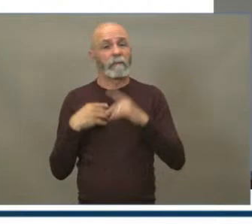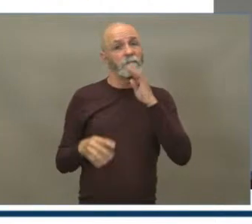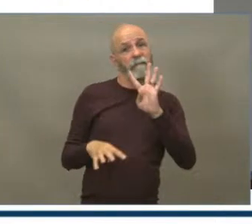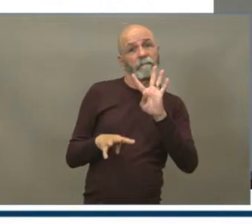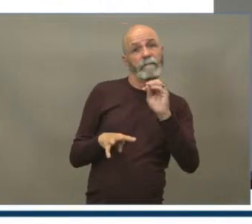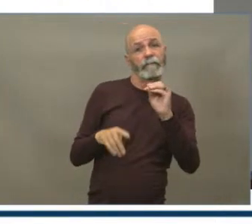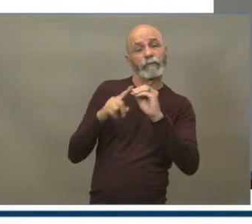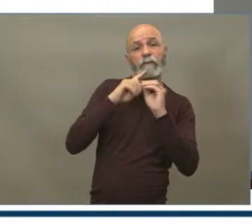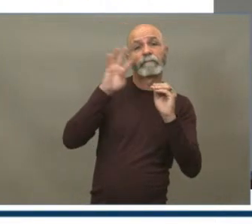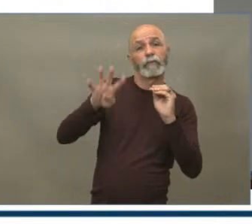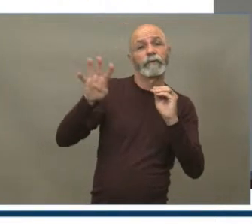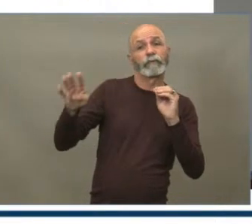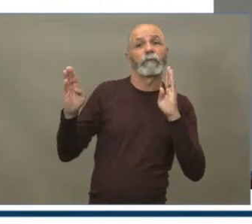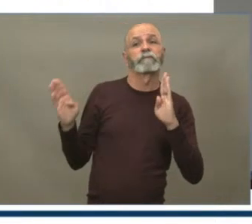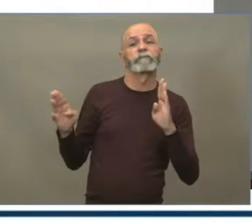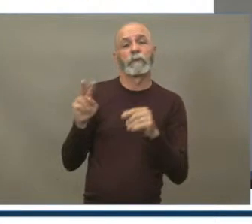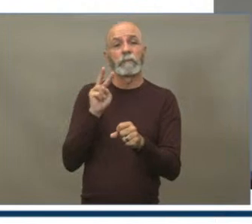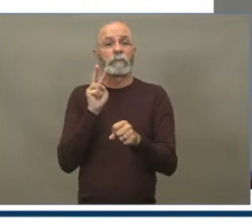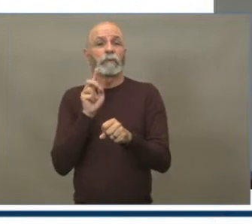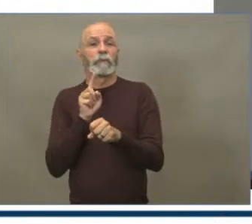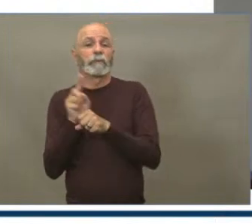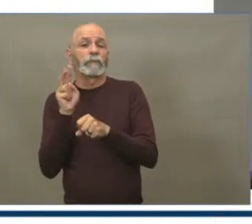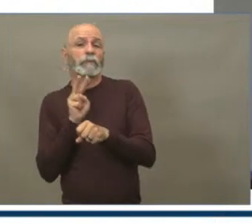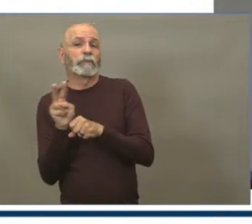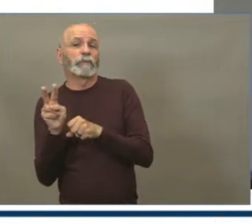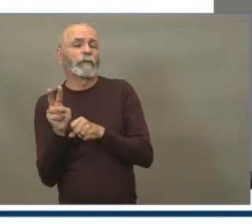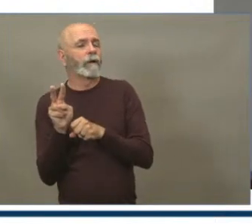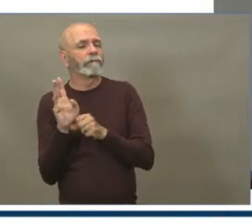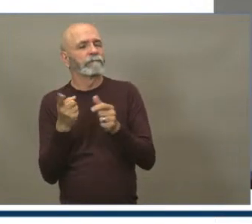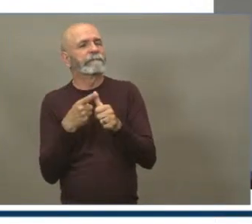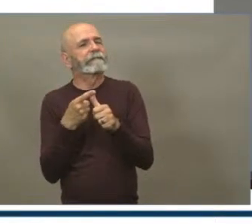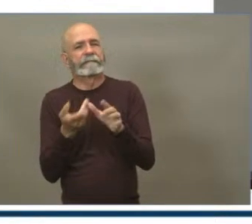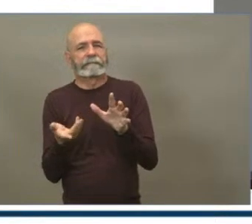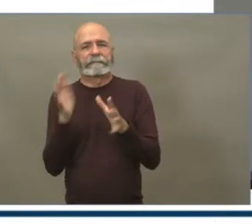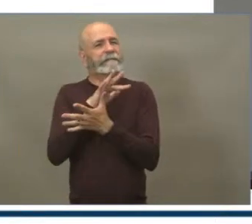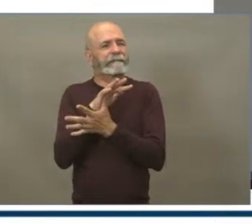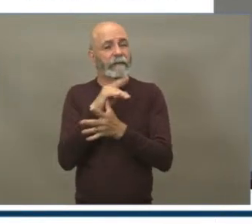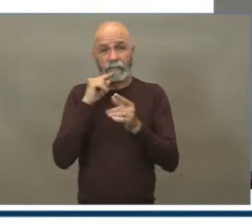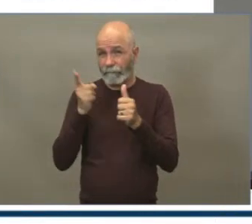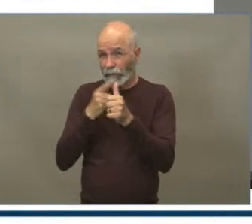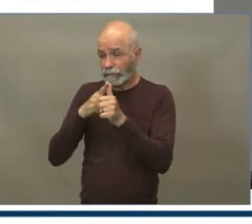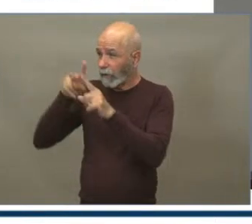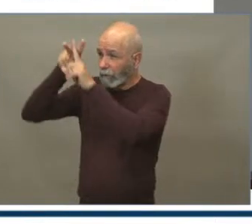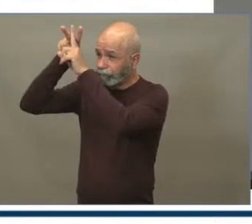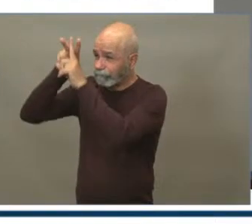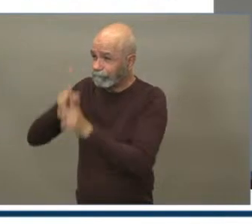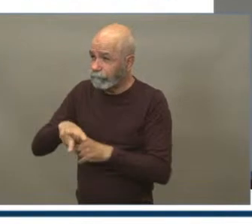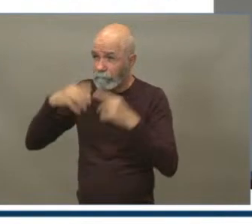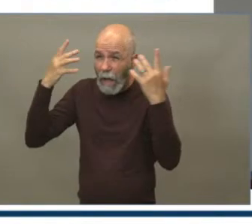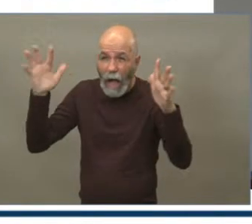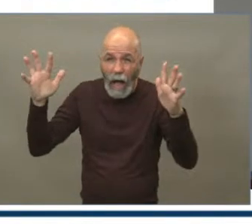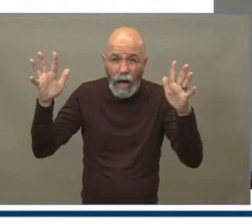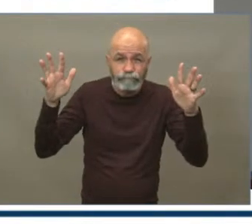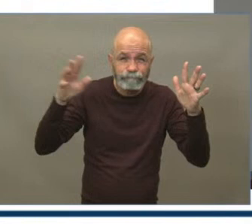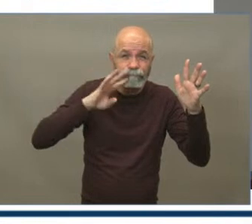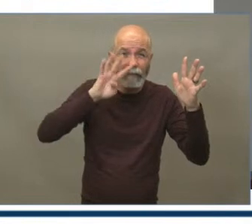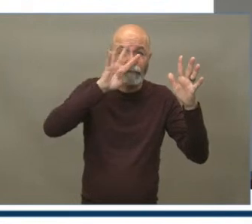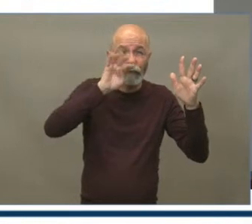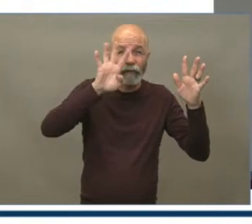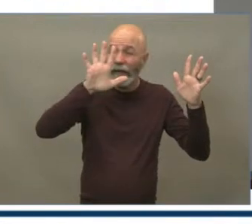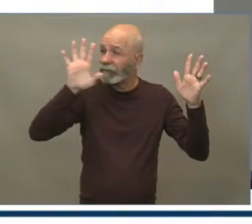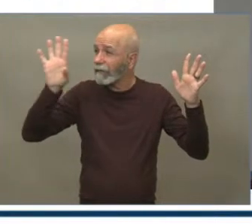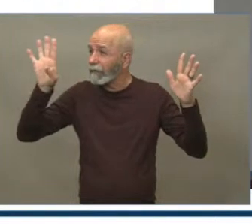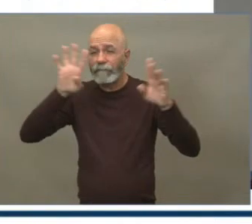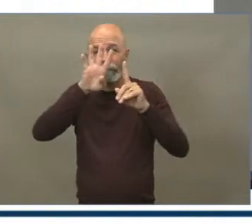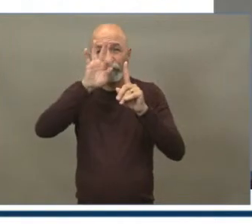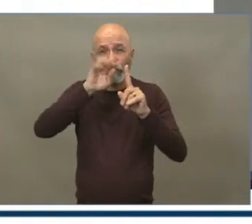the next week to 2 weeks. When we've looked at the number of appointments already filled up in the 45 to 49-year-olds, we're